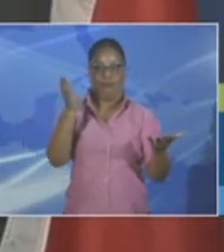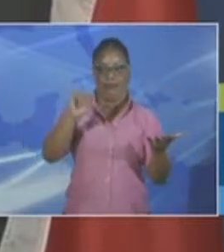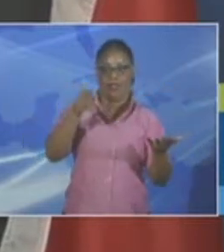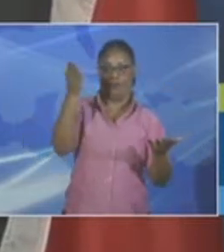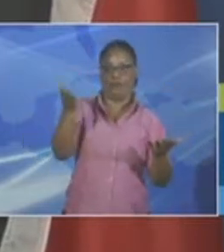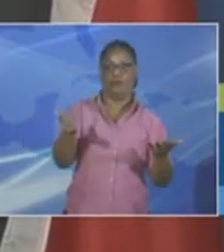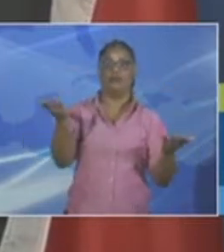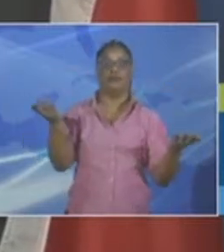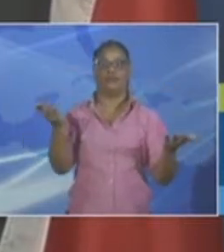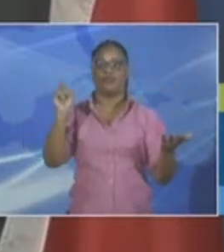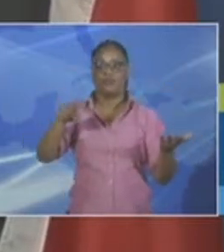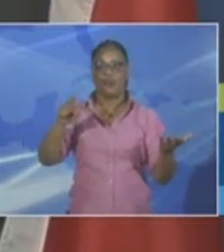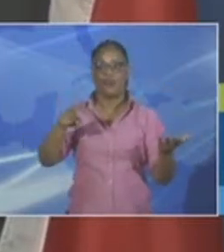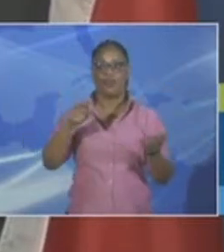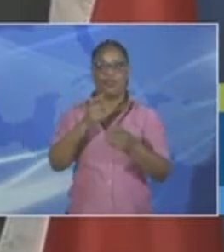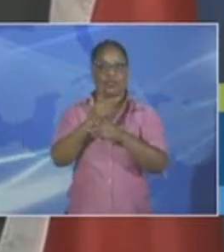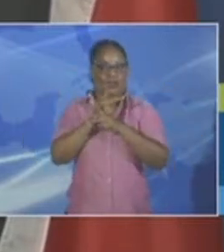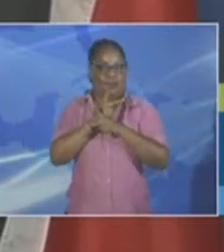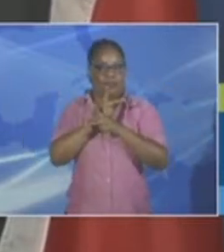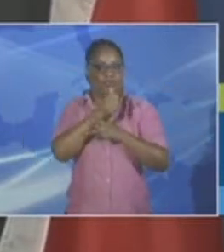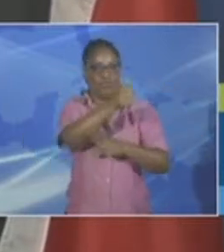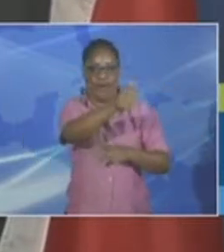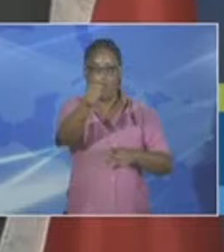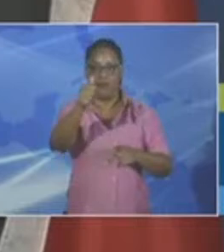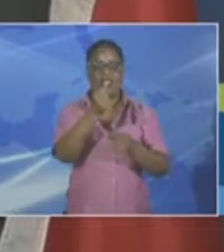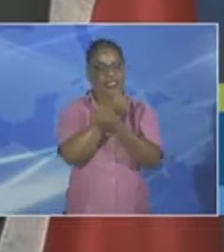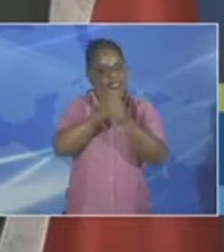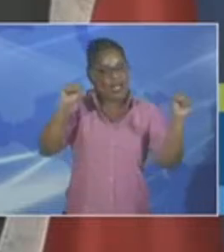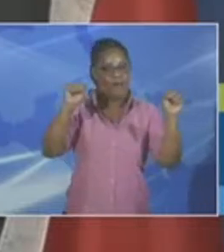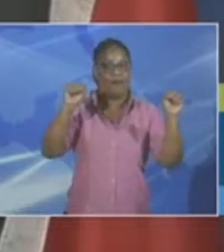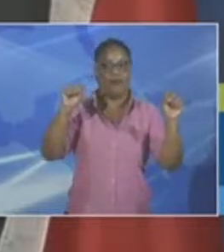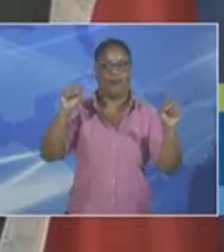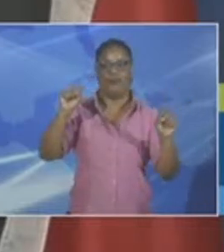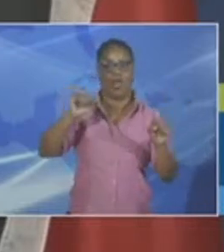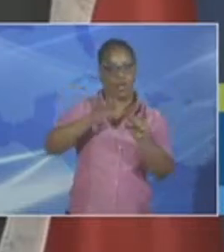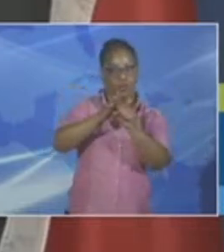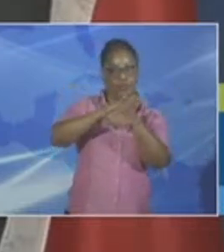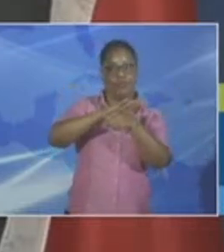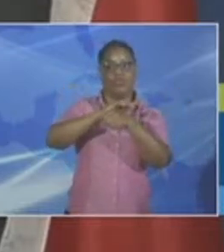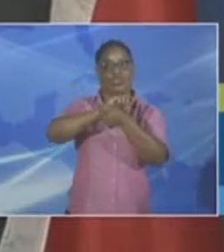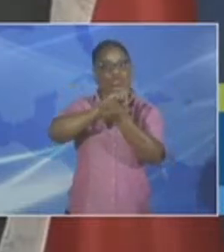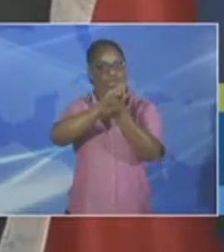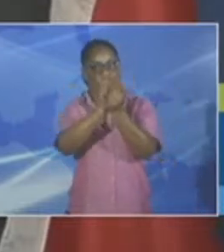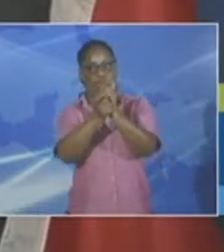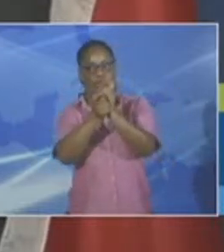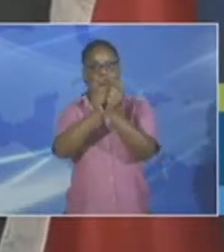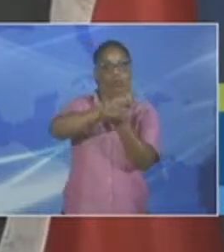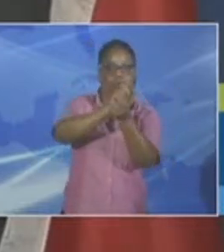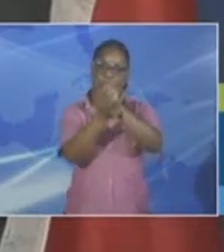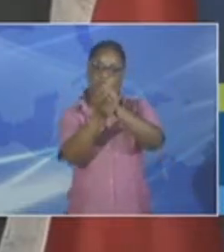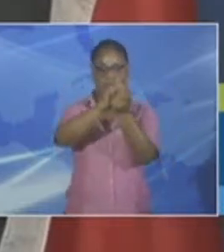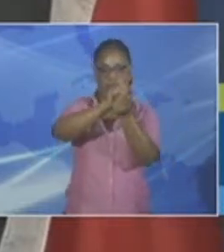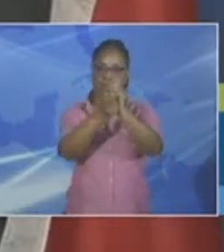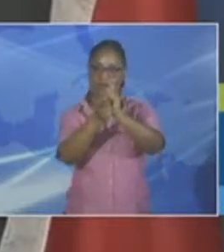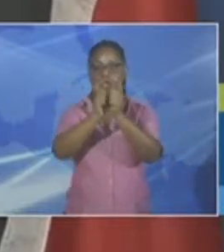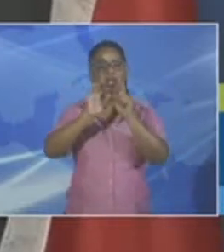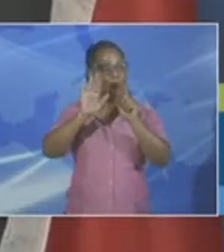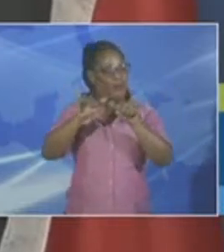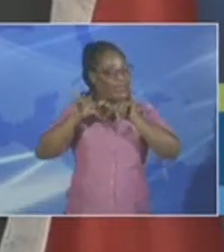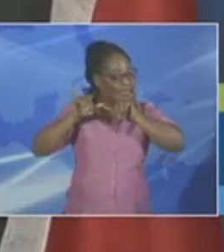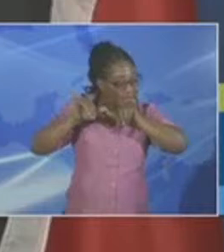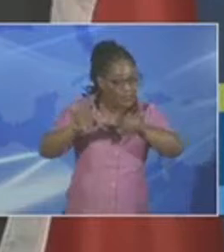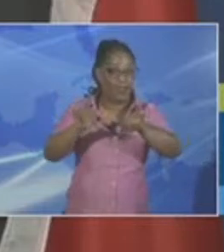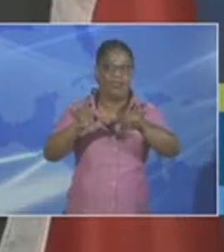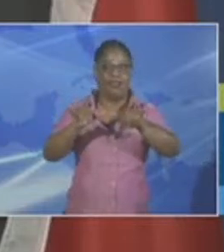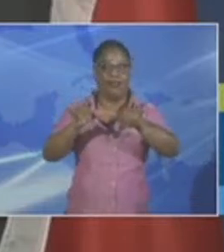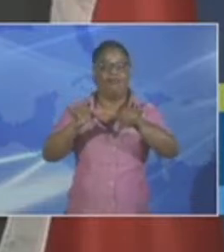And there are also mutations still taking place with COVID-19 variants.